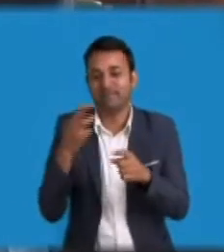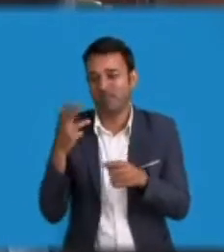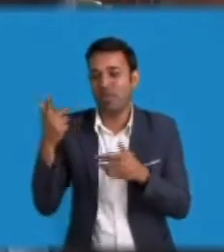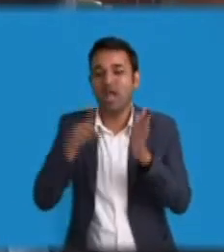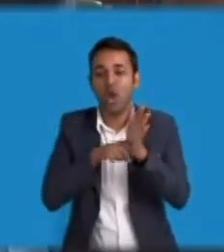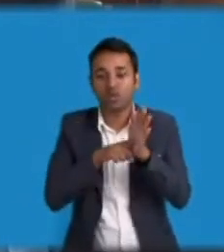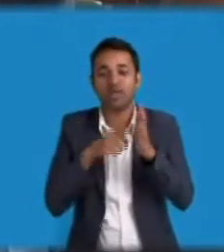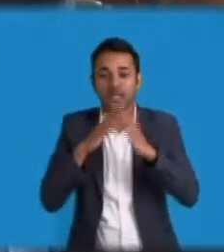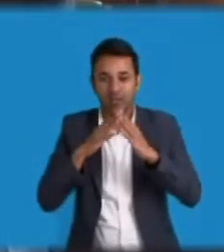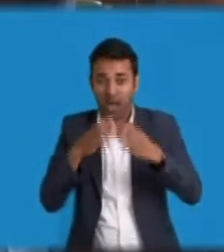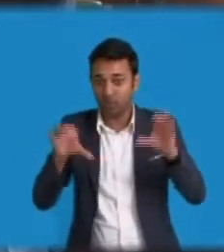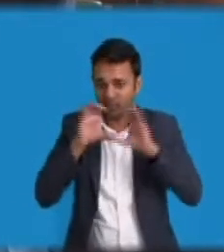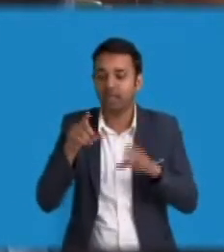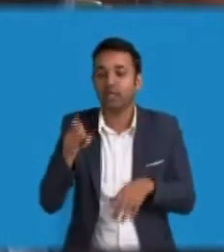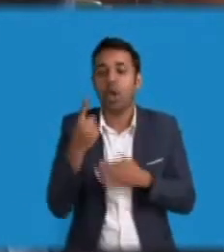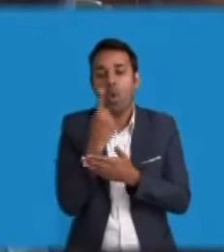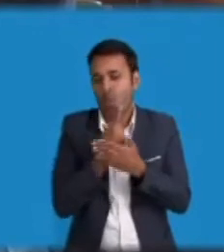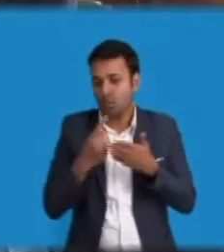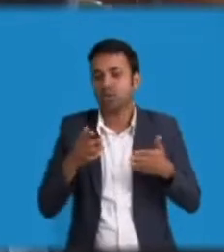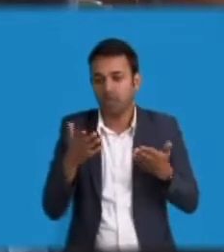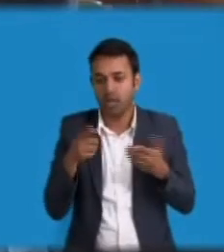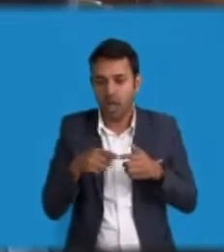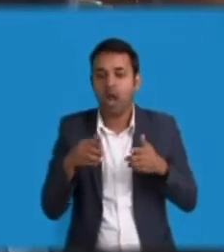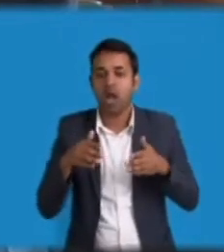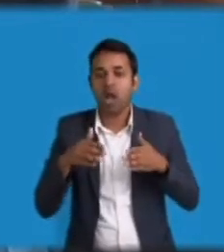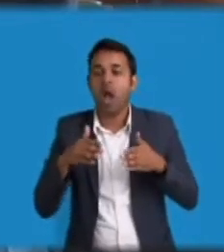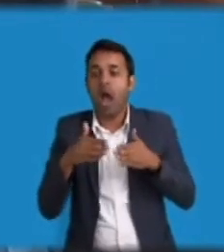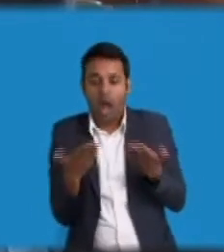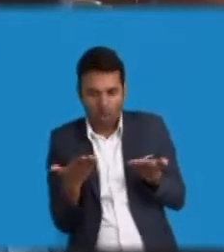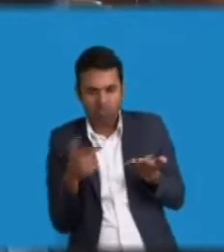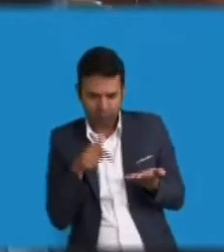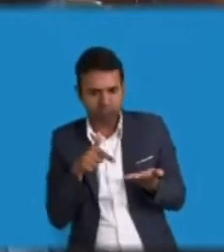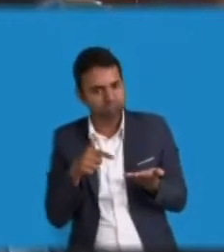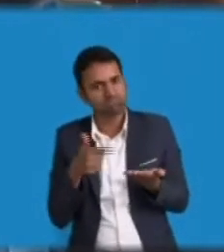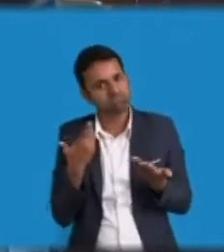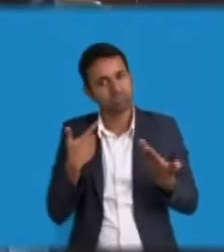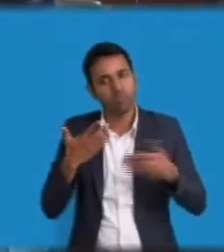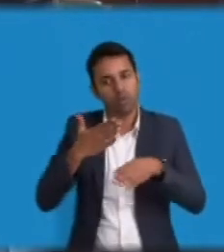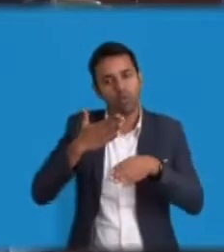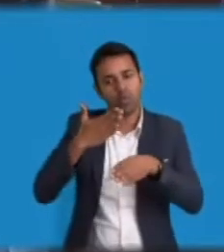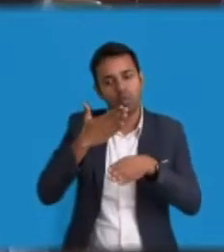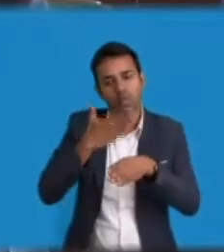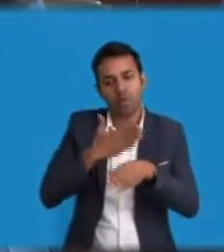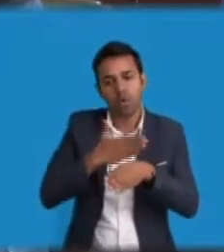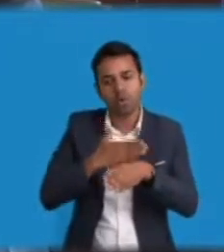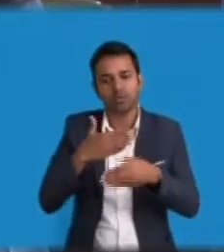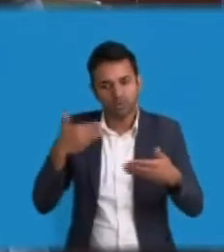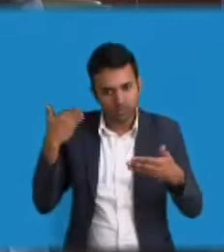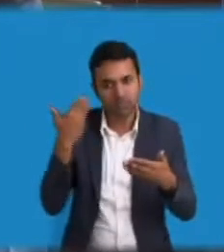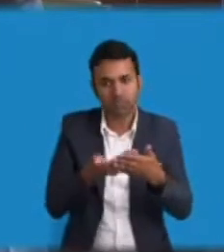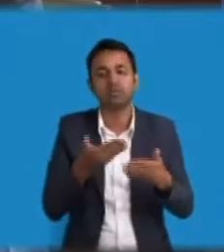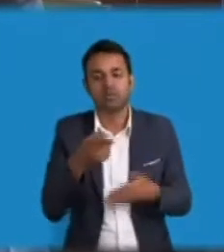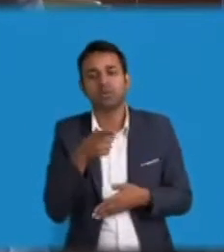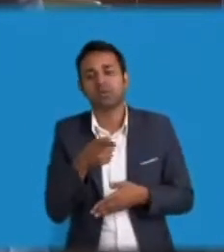only way. Our councils are under increasing pressure to deliver more and more in amenities,